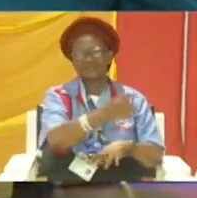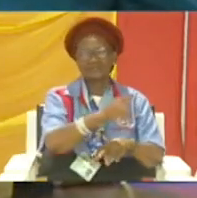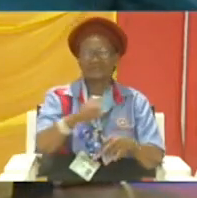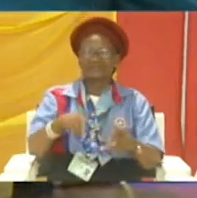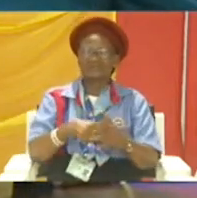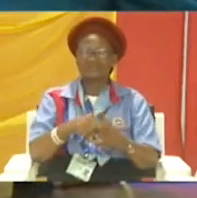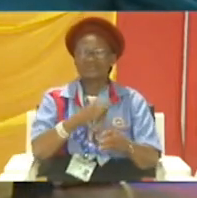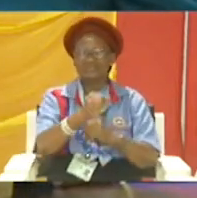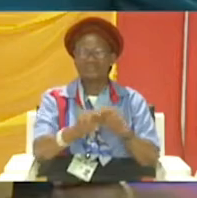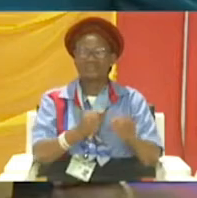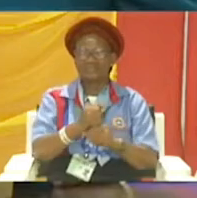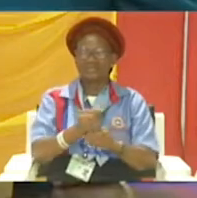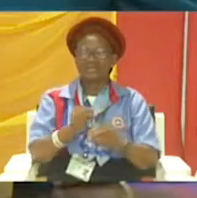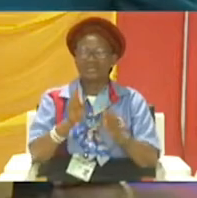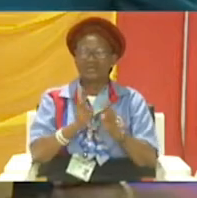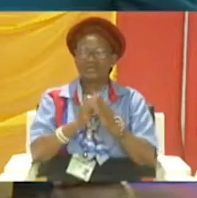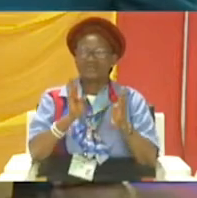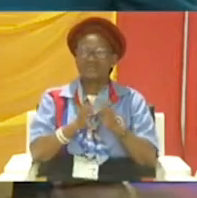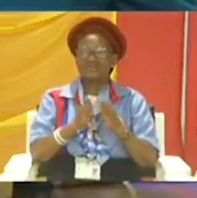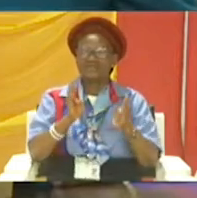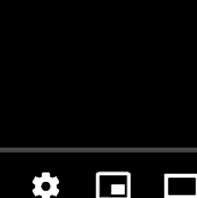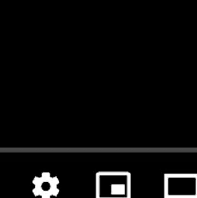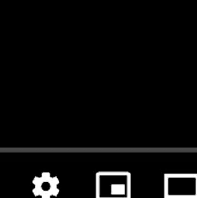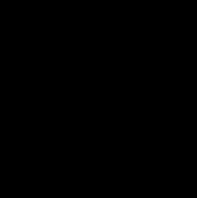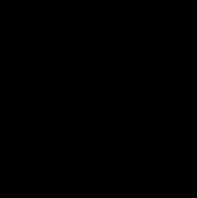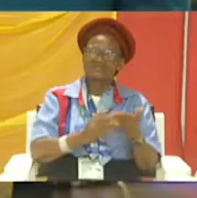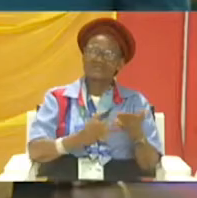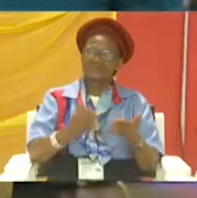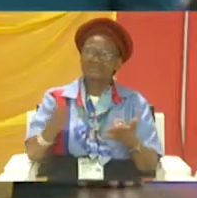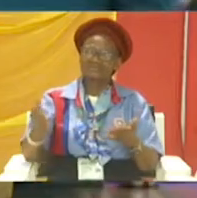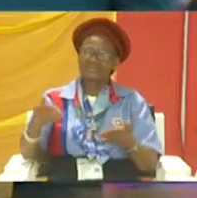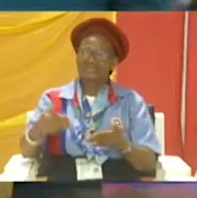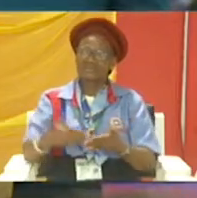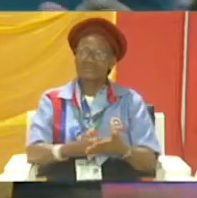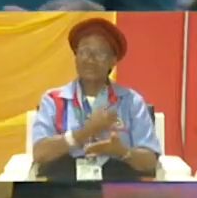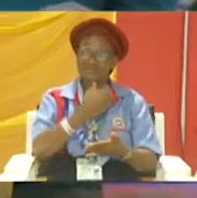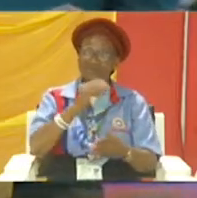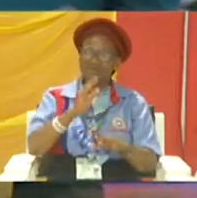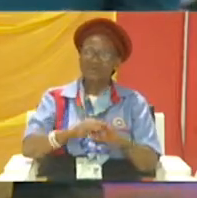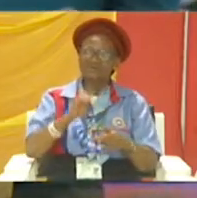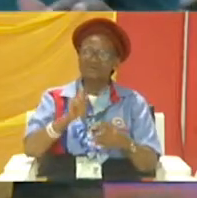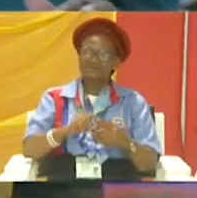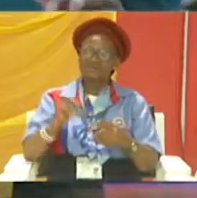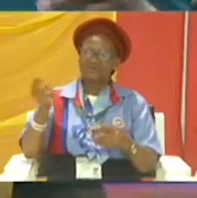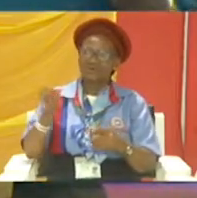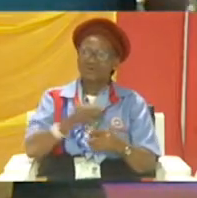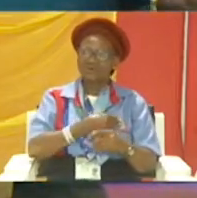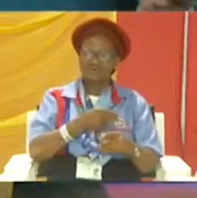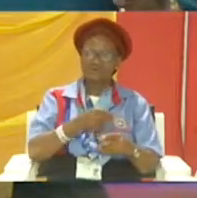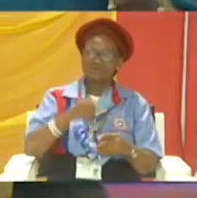This year's convention had revealed something new. You know,